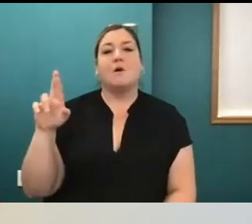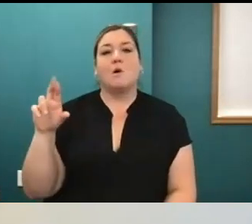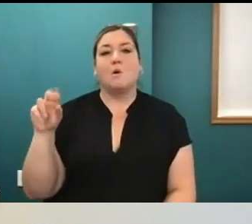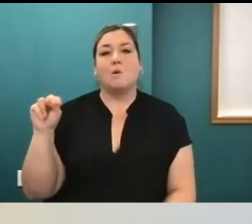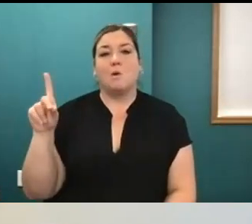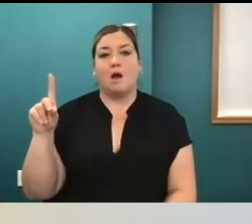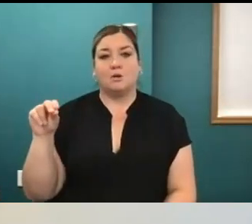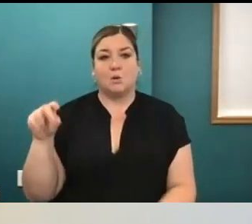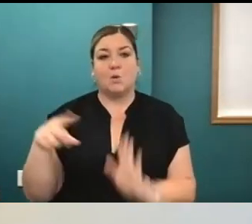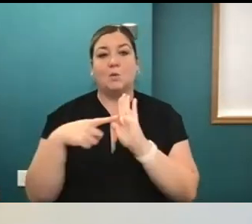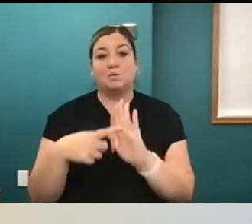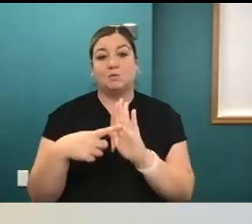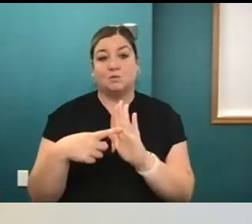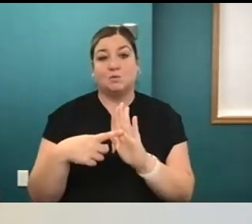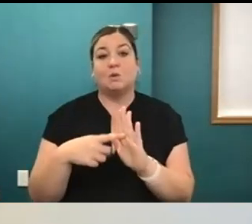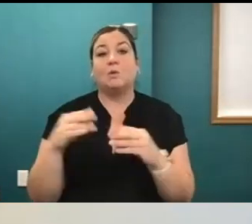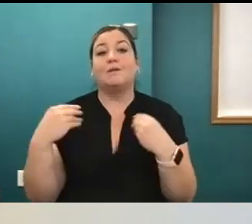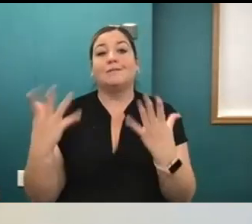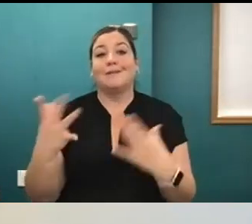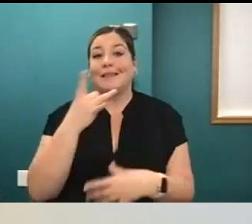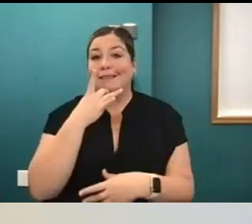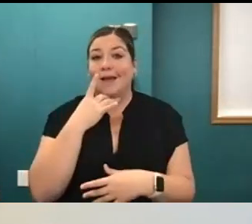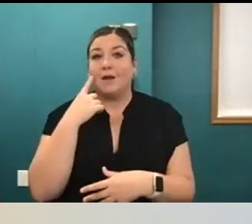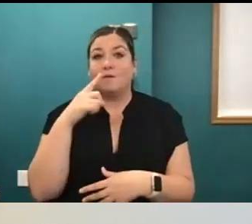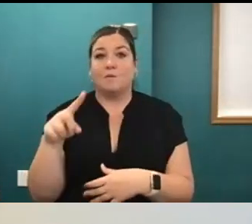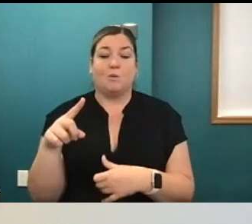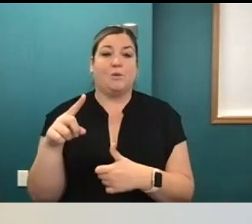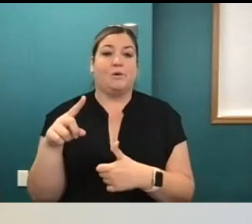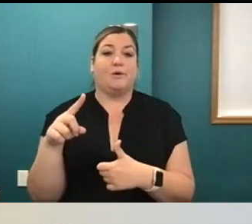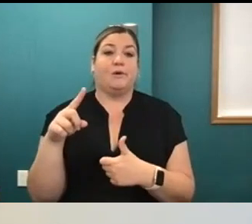point out that it's going to give light patterns for,